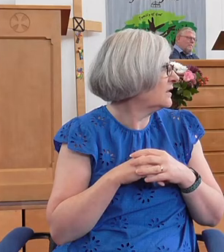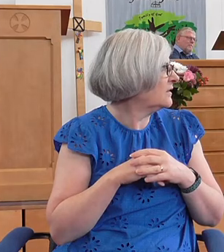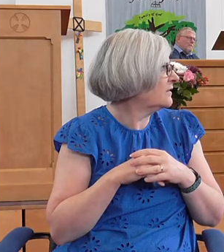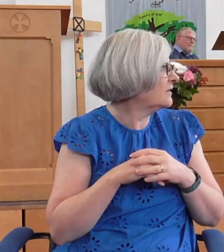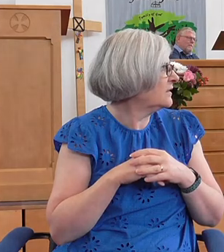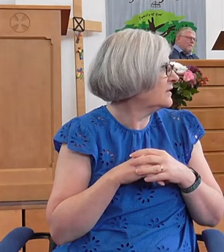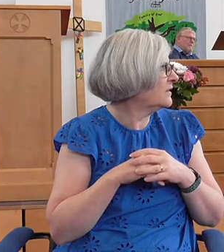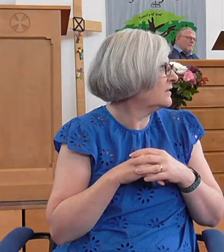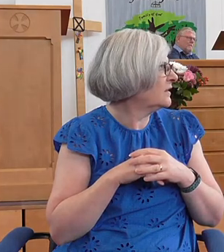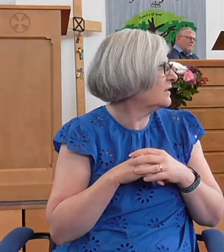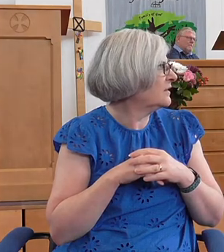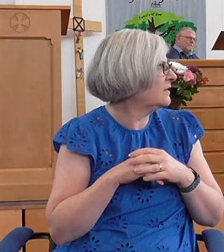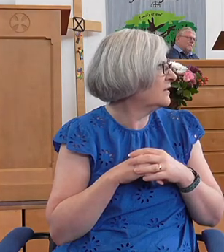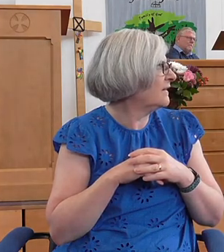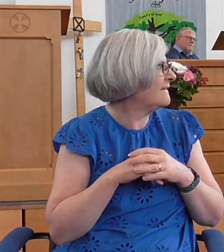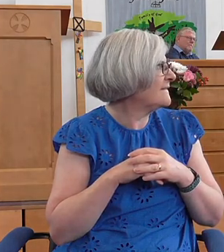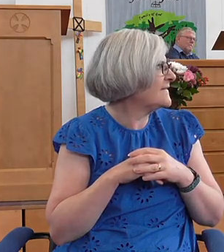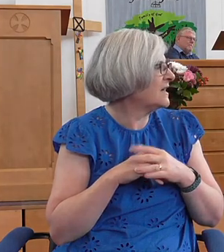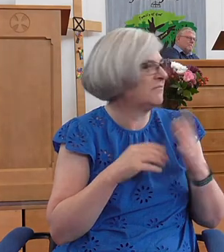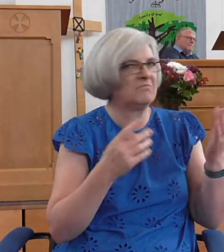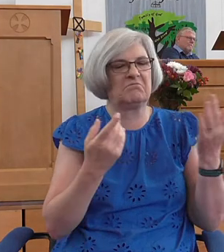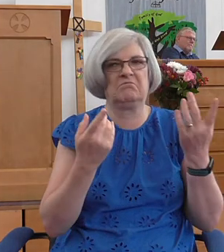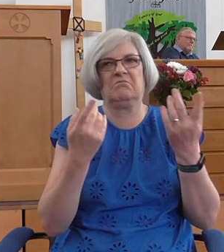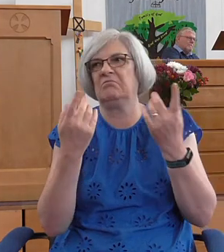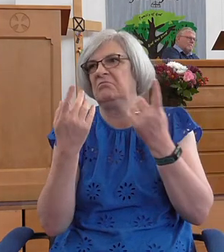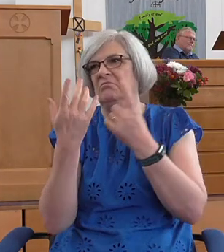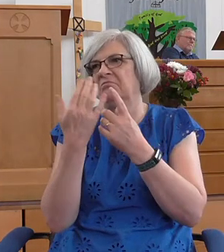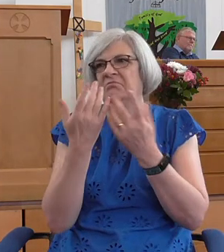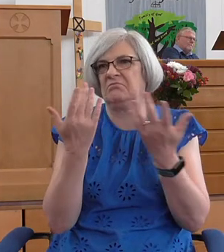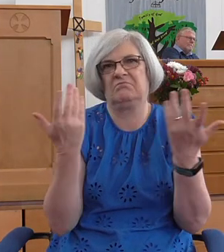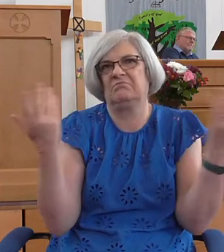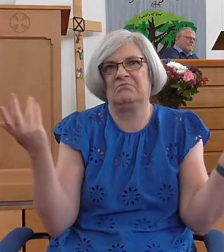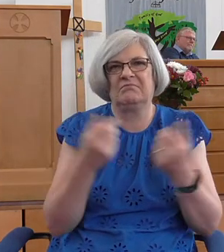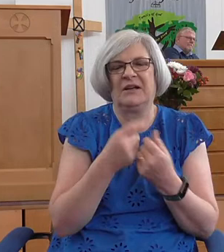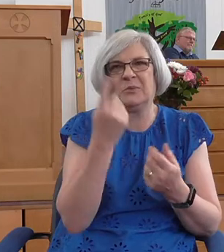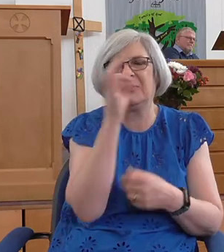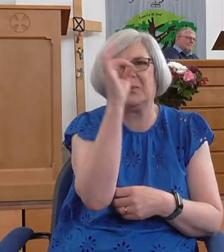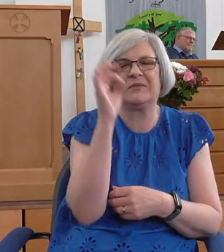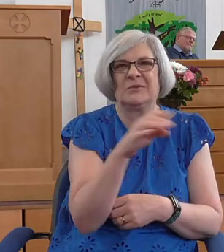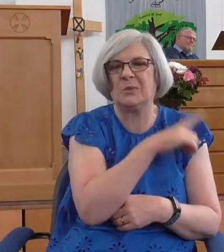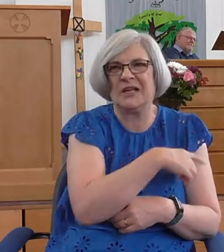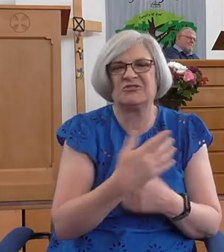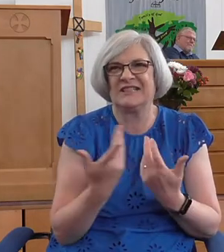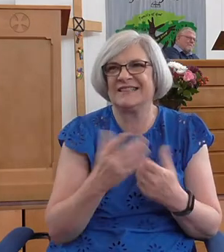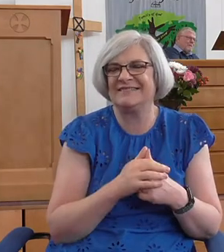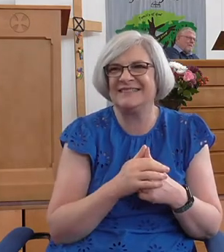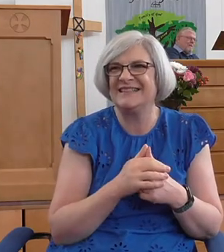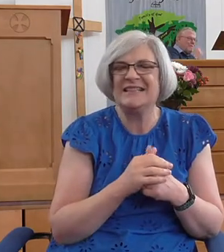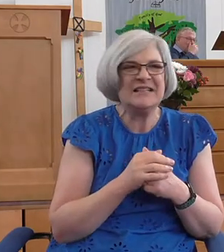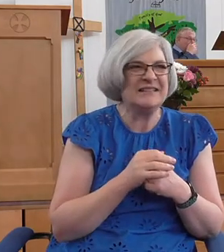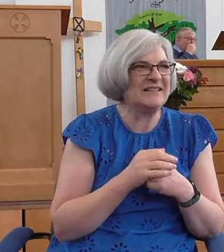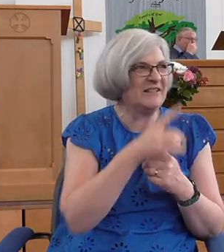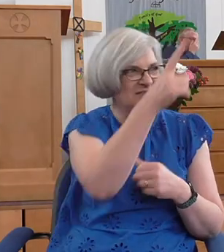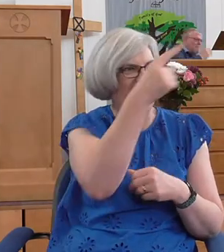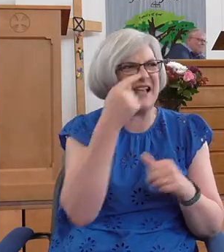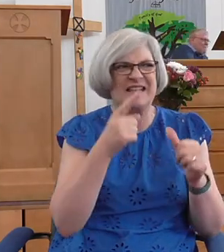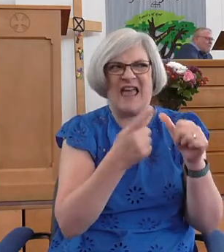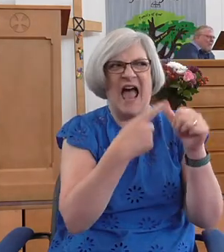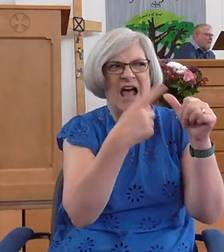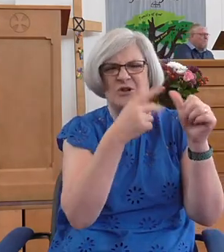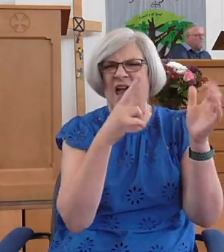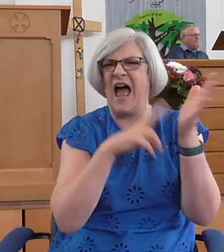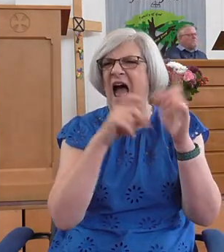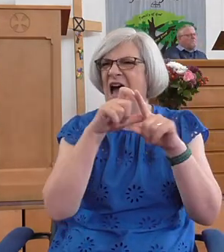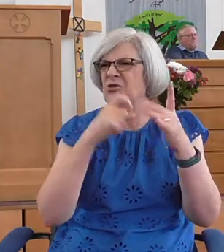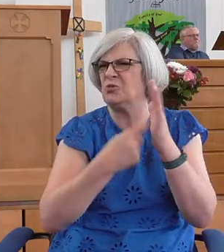charge flow equals current times time. All right. Okay, you probably know better than me, so there we go.